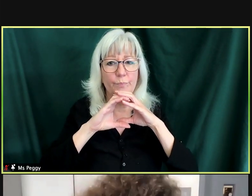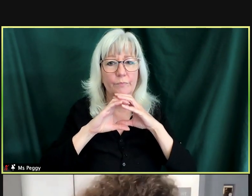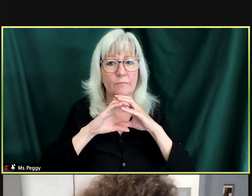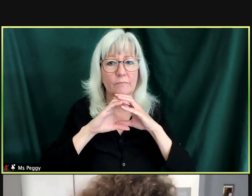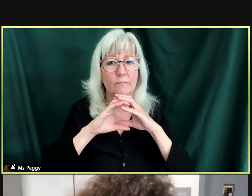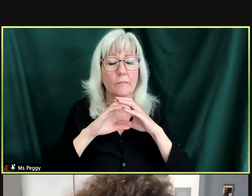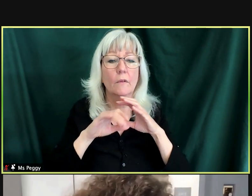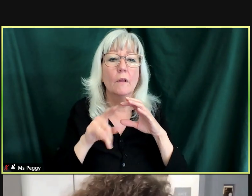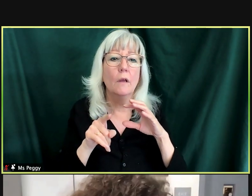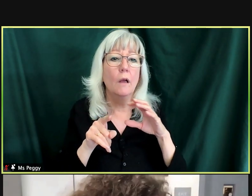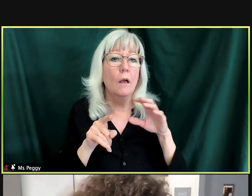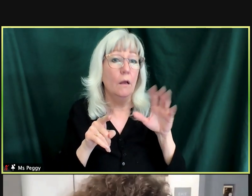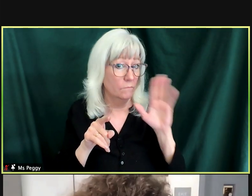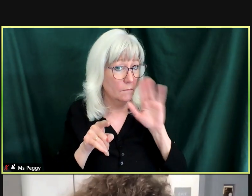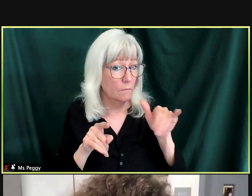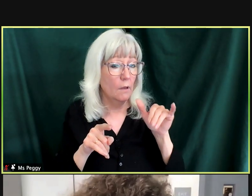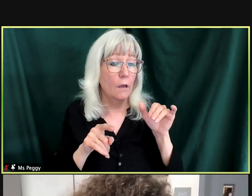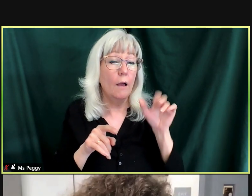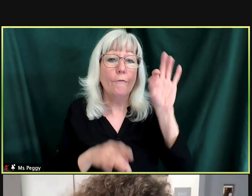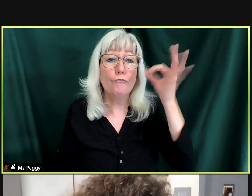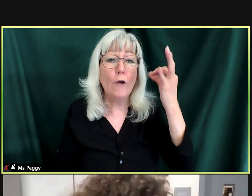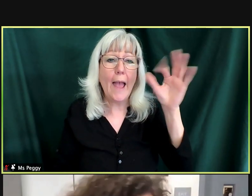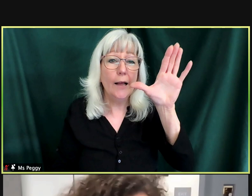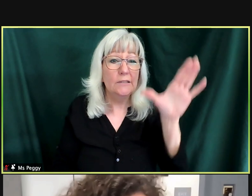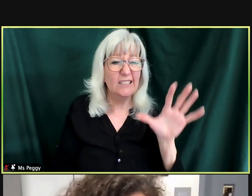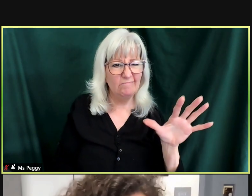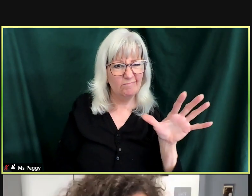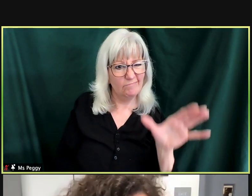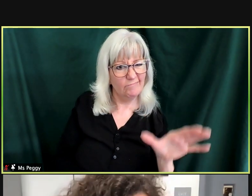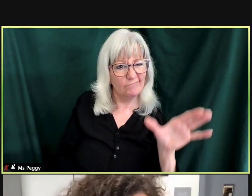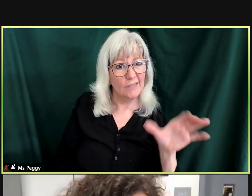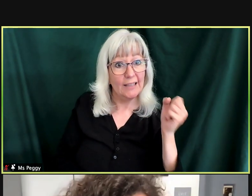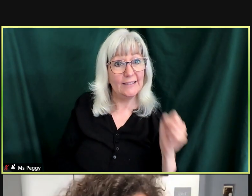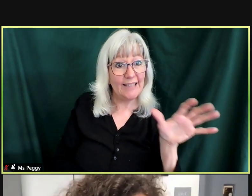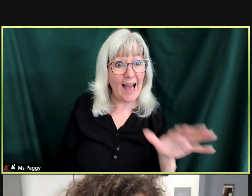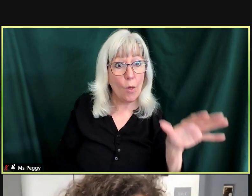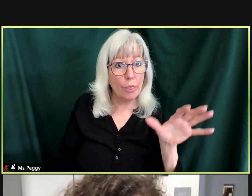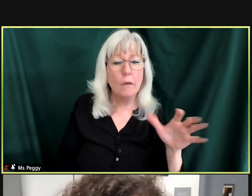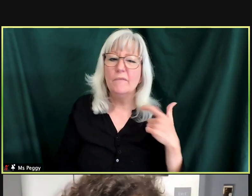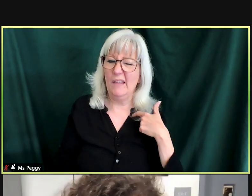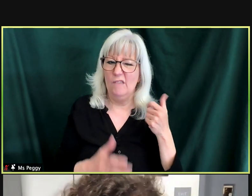They grow sunflowers in the south of France. We grow them here in California too.